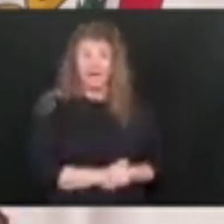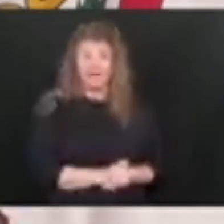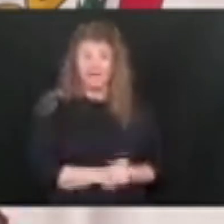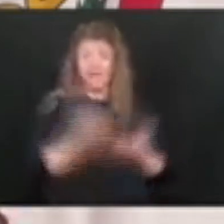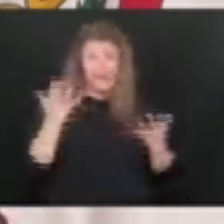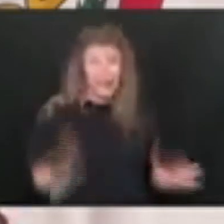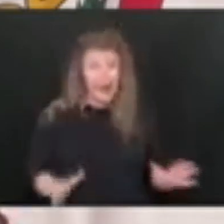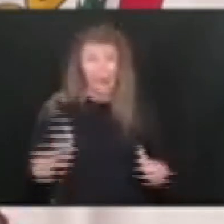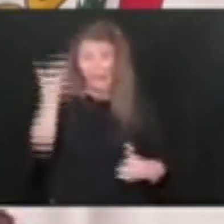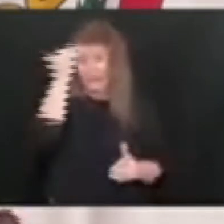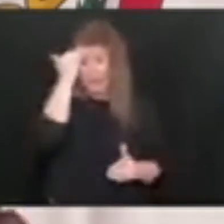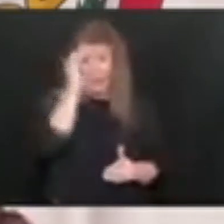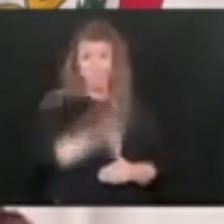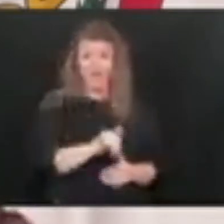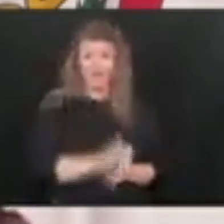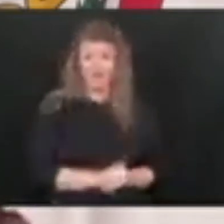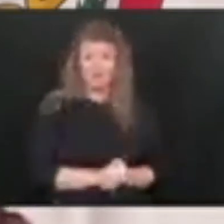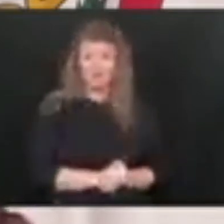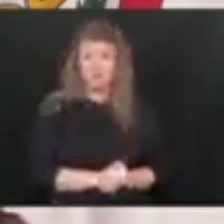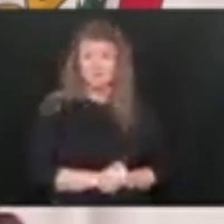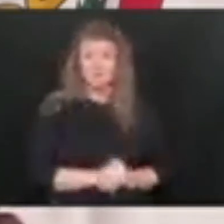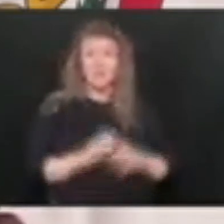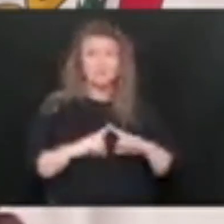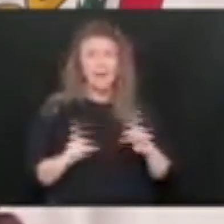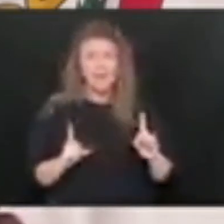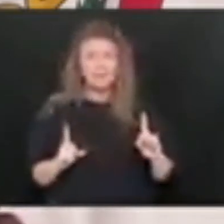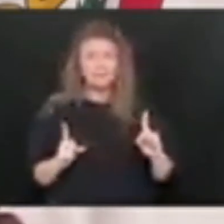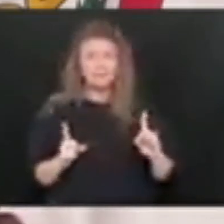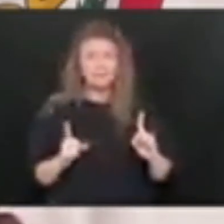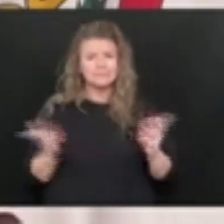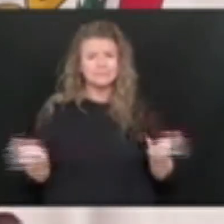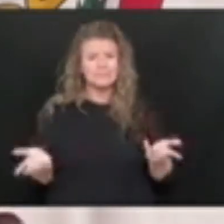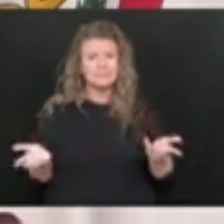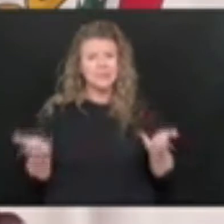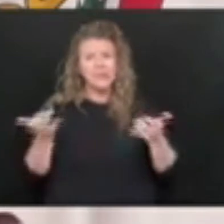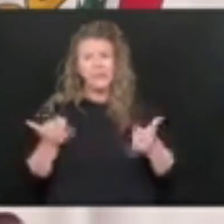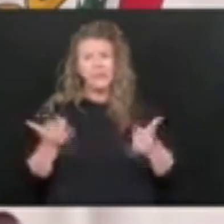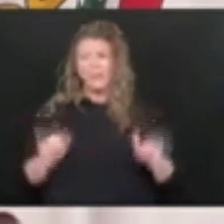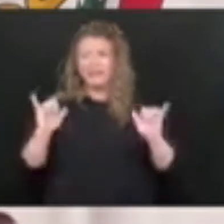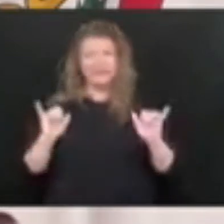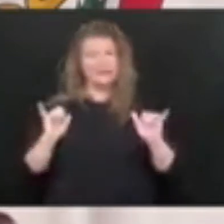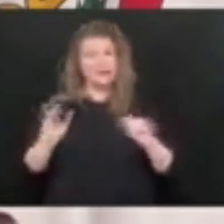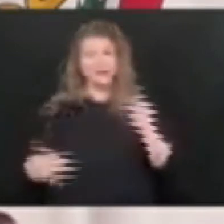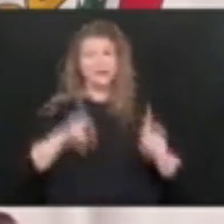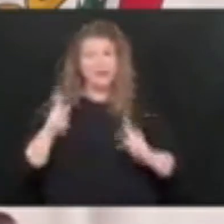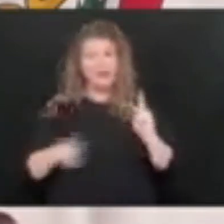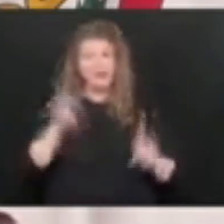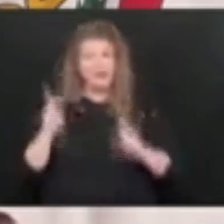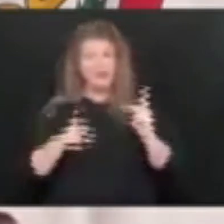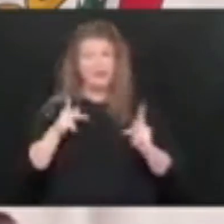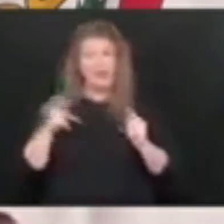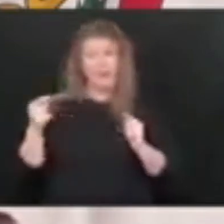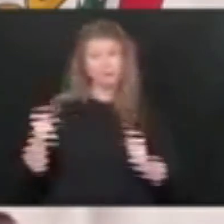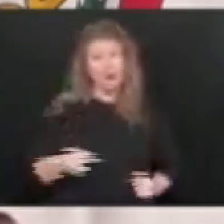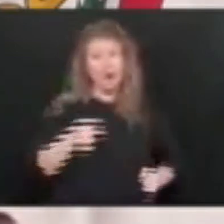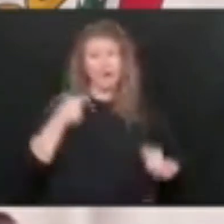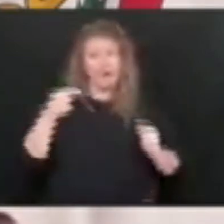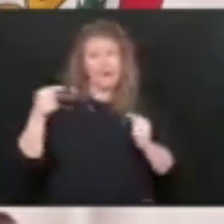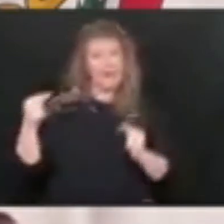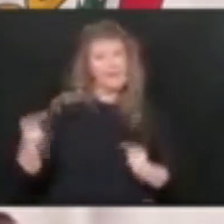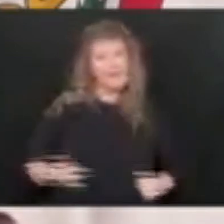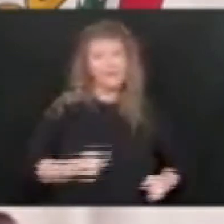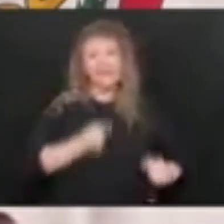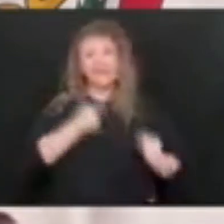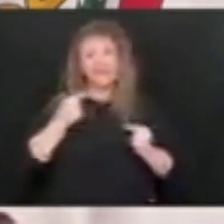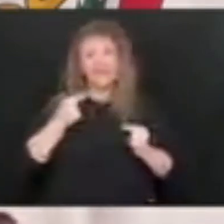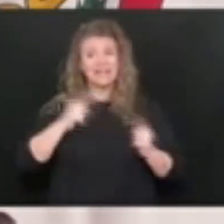that. And yet, we still have people that are struggling to go